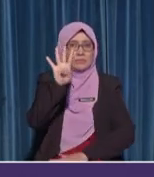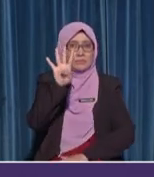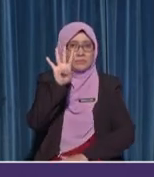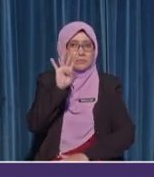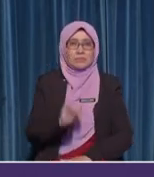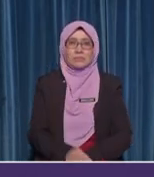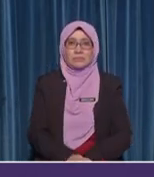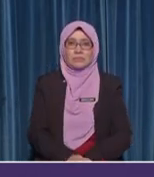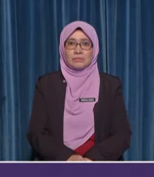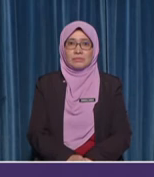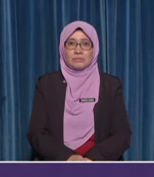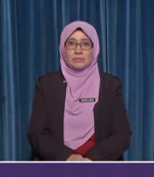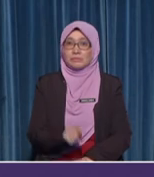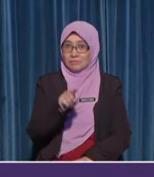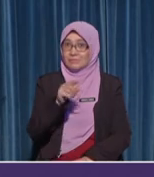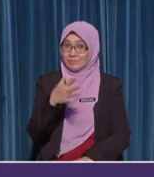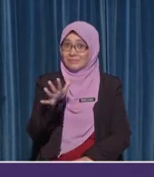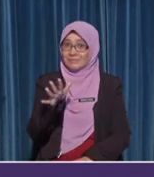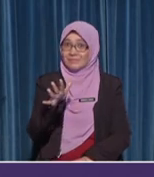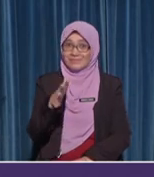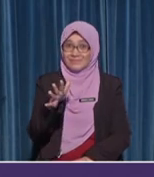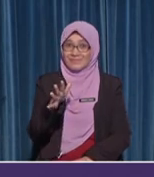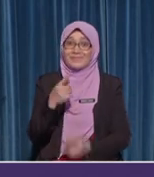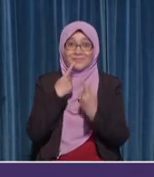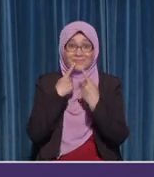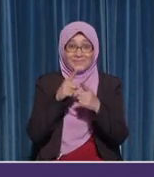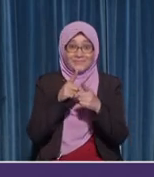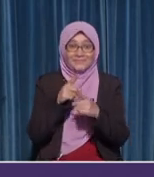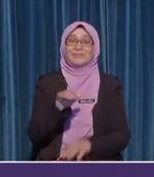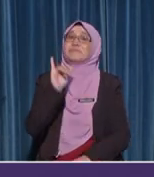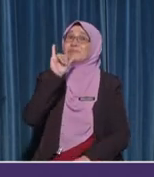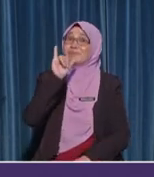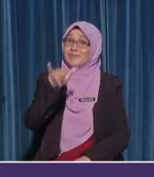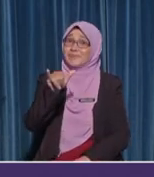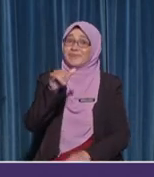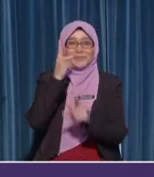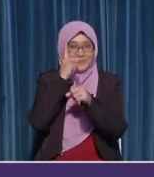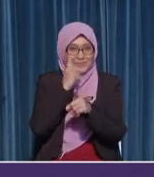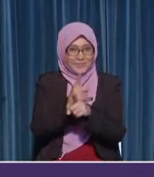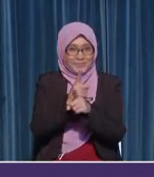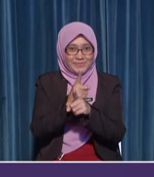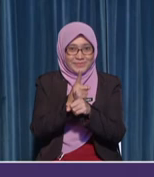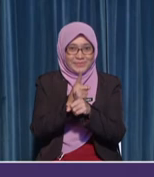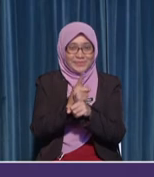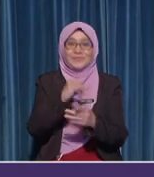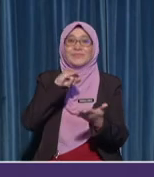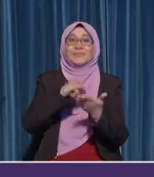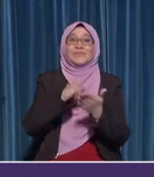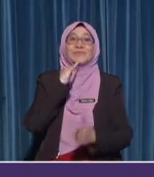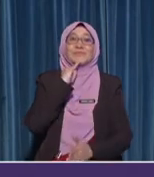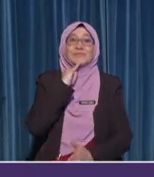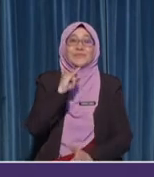Have you got the answer? Yes, that's right. It is